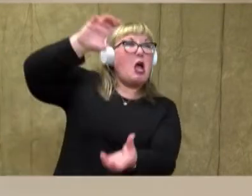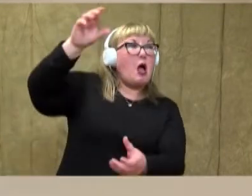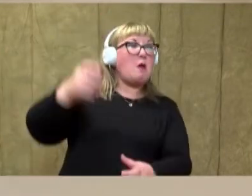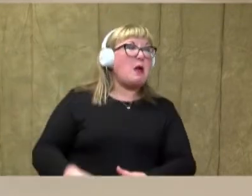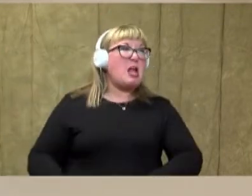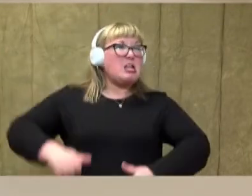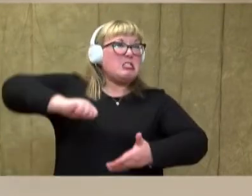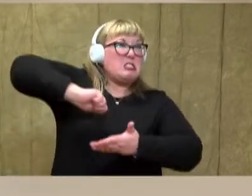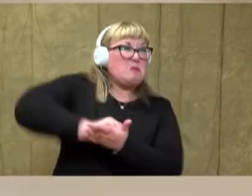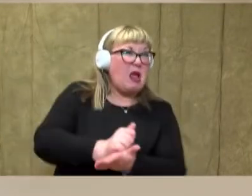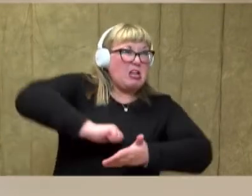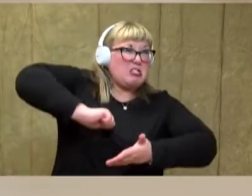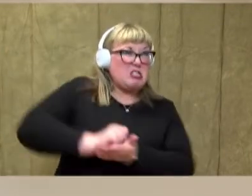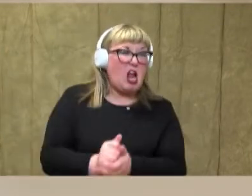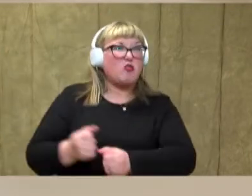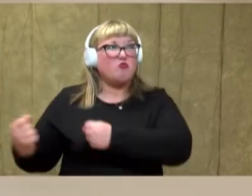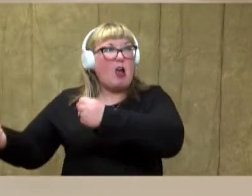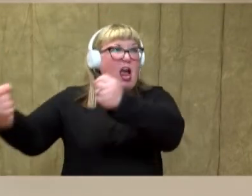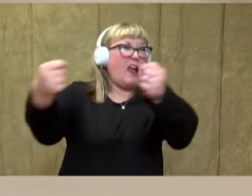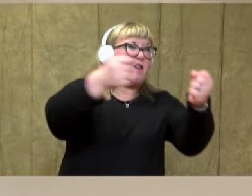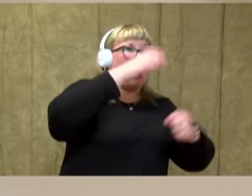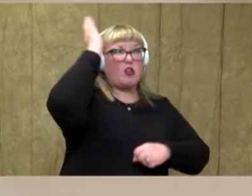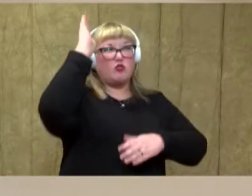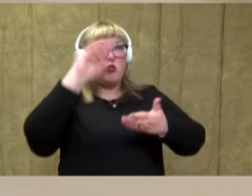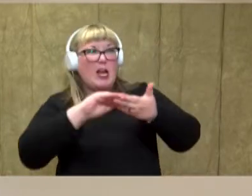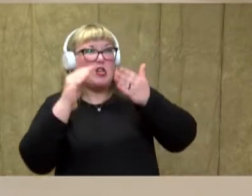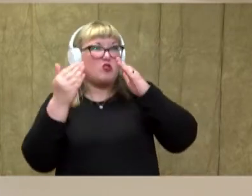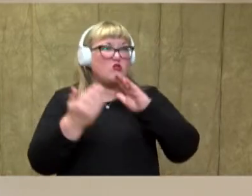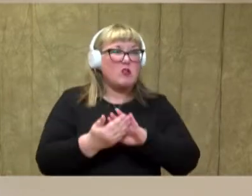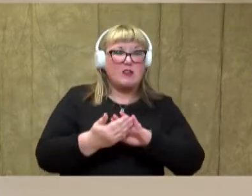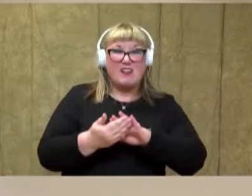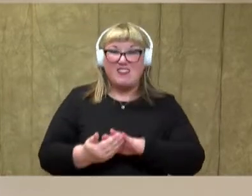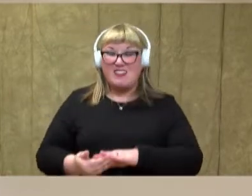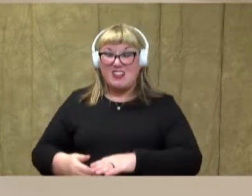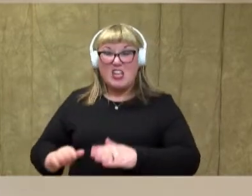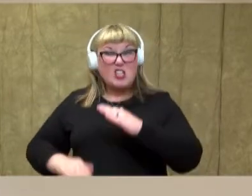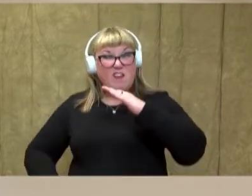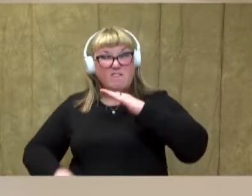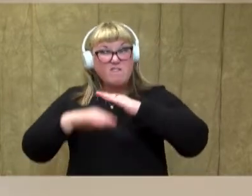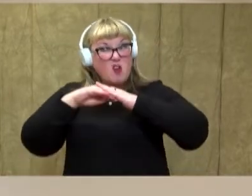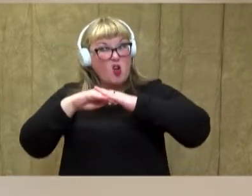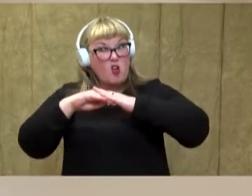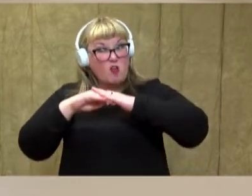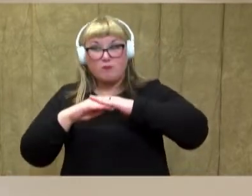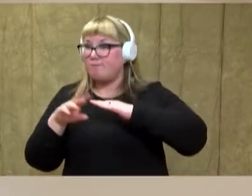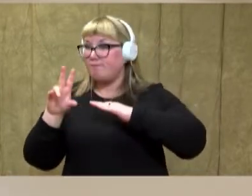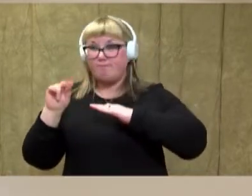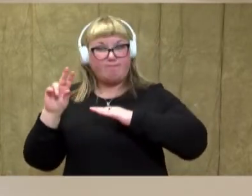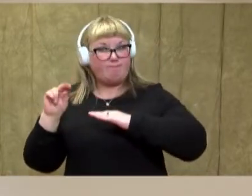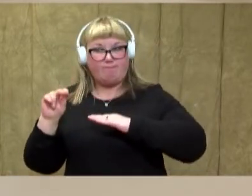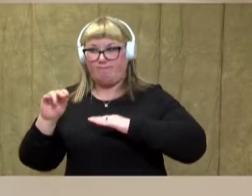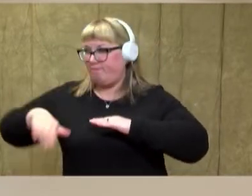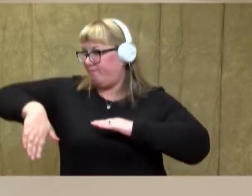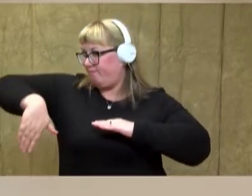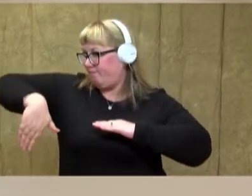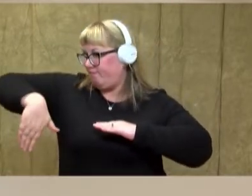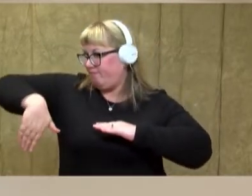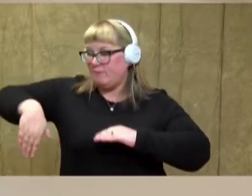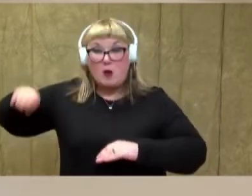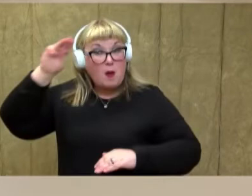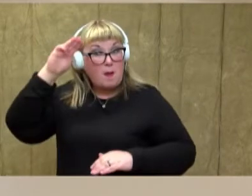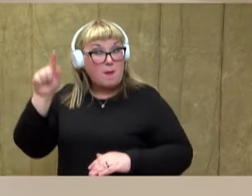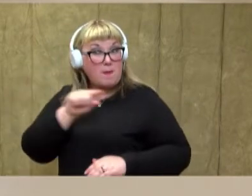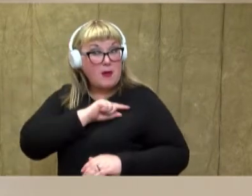drive around the trashy town. Is the trash truck full yet? No, Mr.